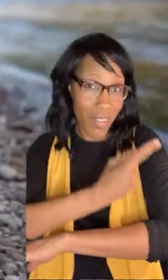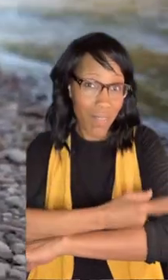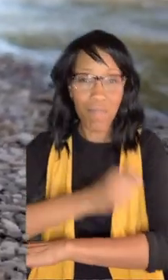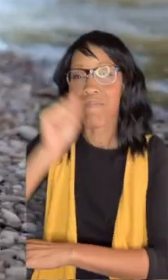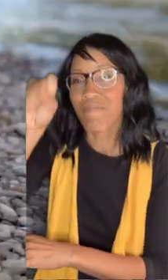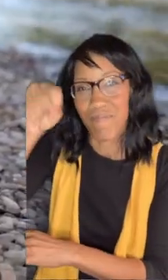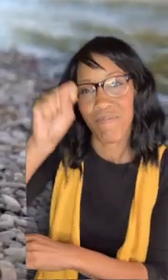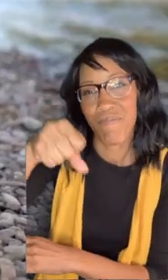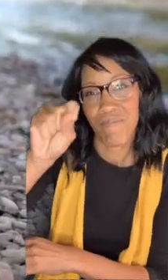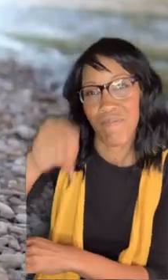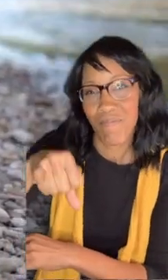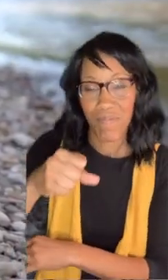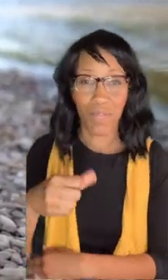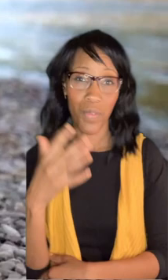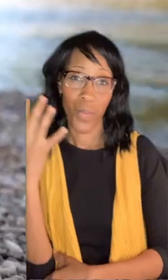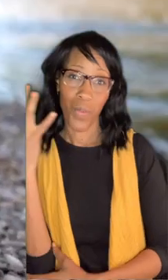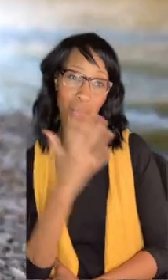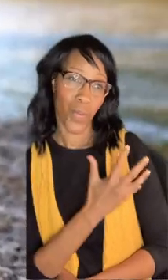It's a beautiful